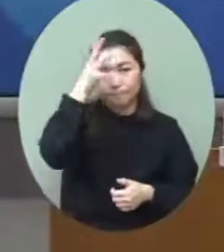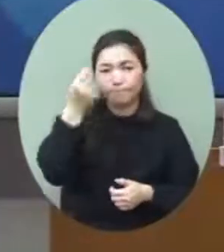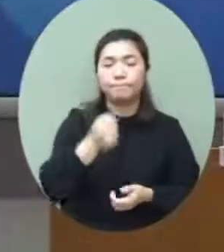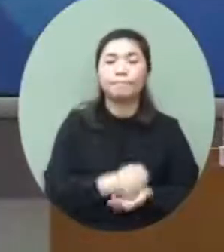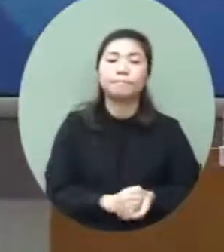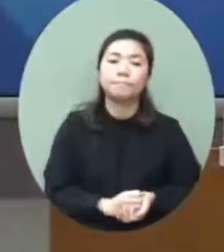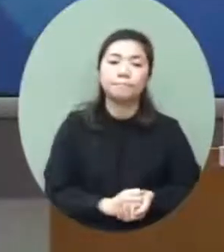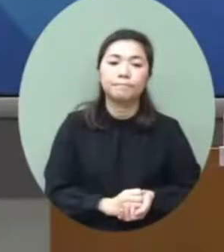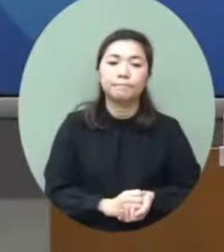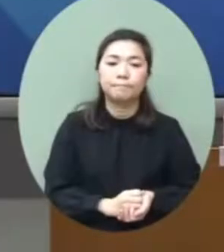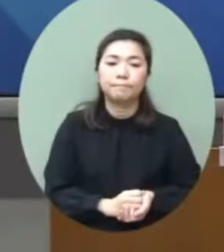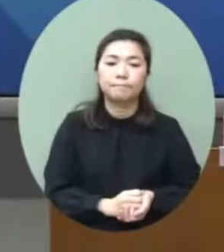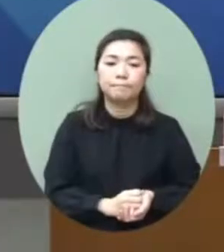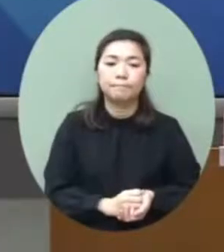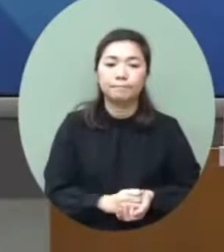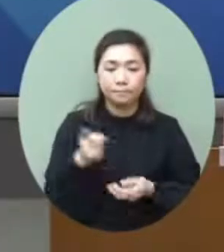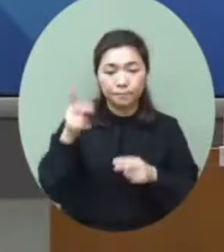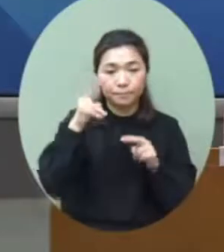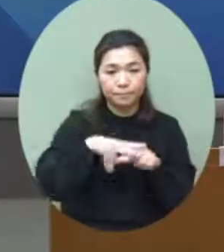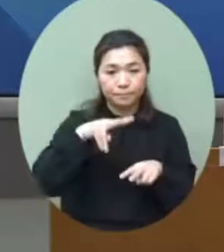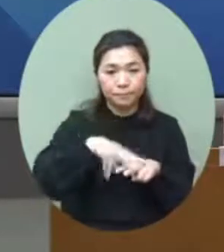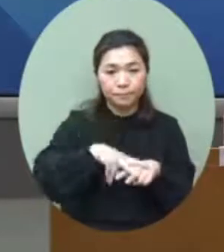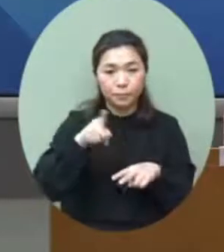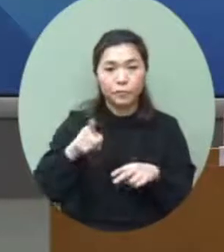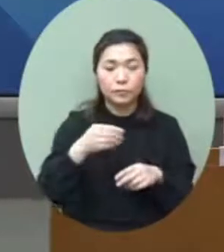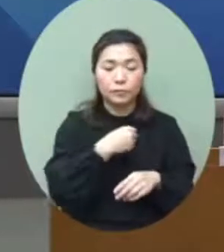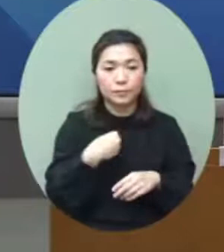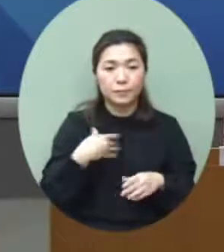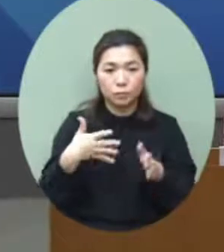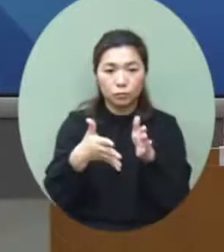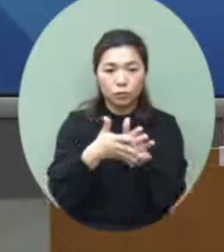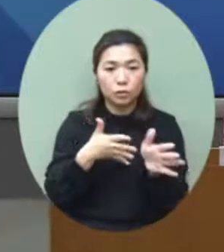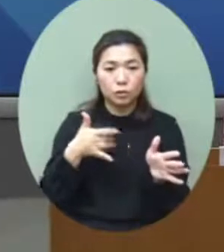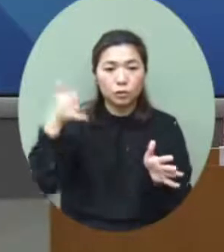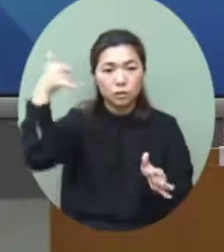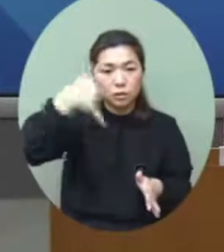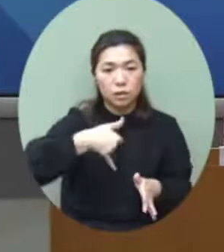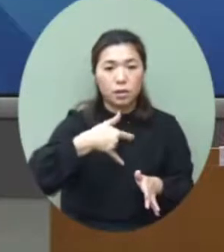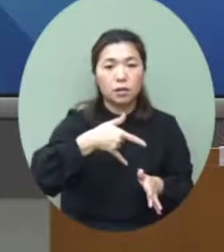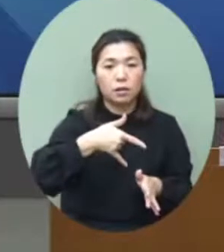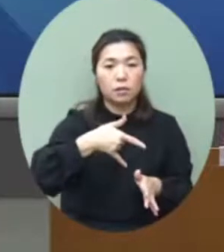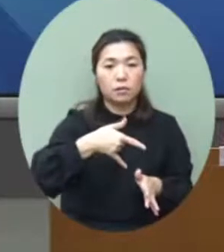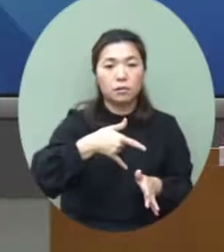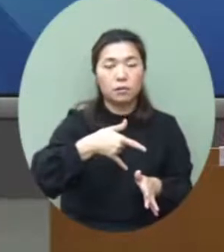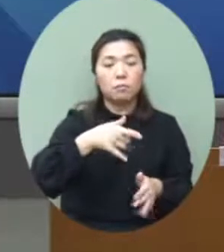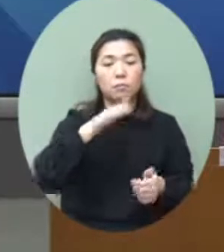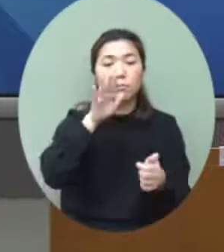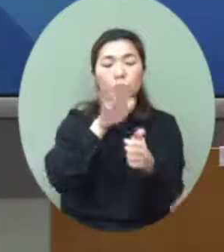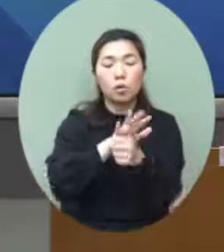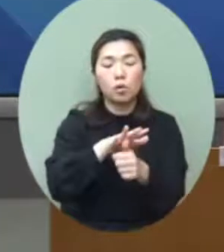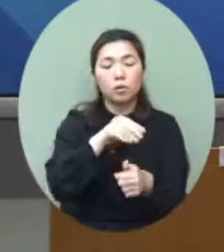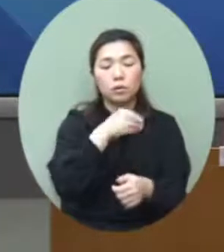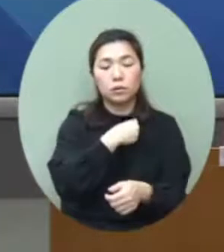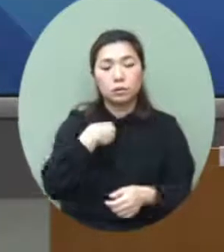can elaborate on this. Thank you, CE. The mainland medical teams